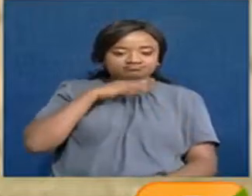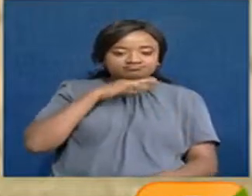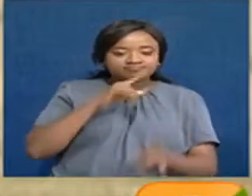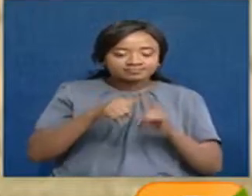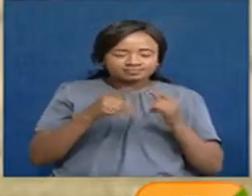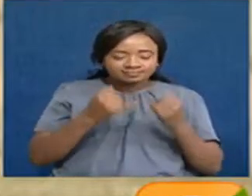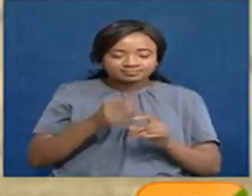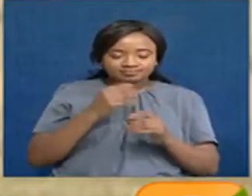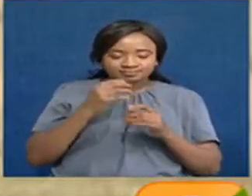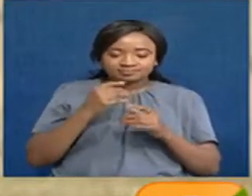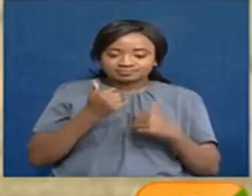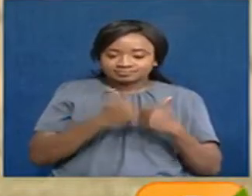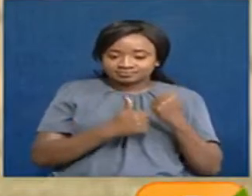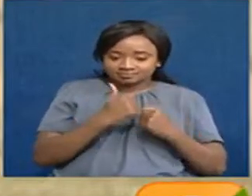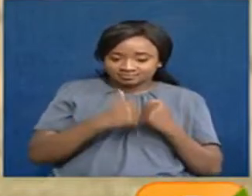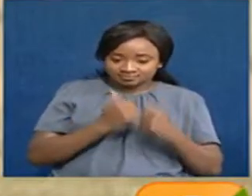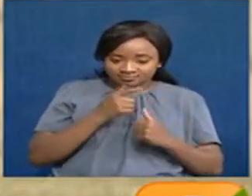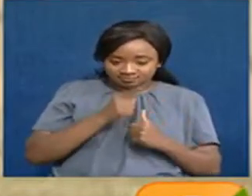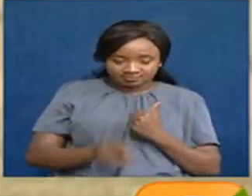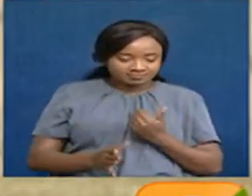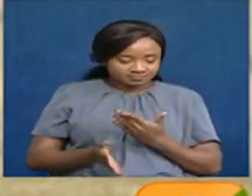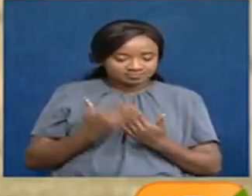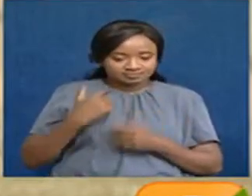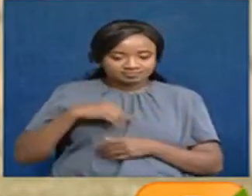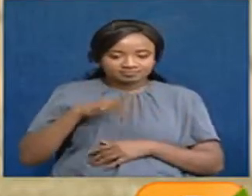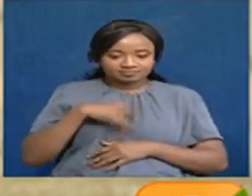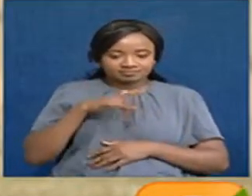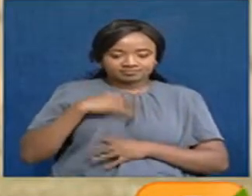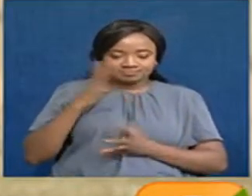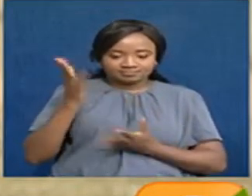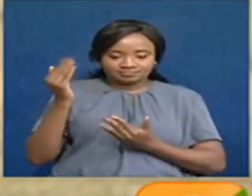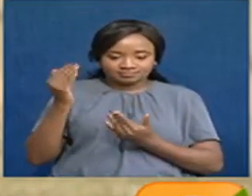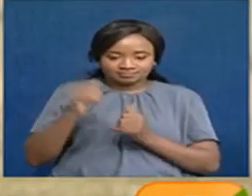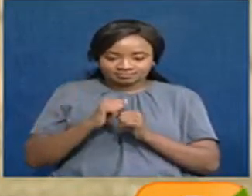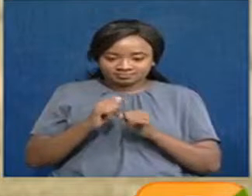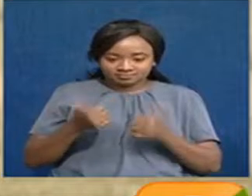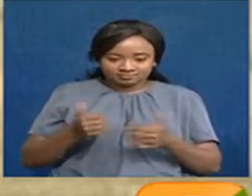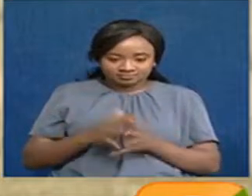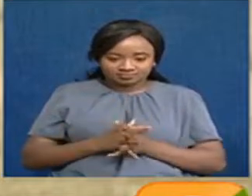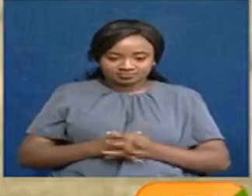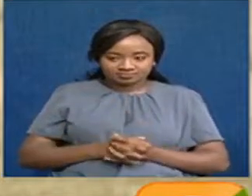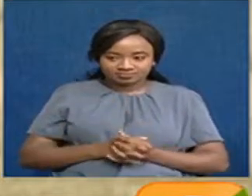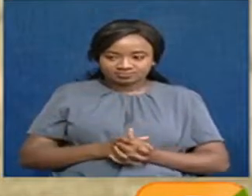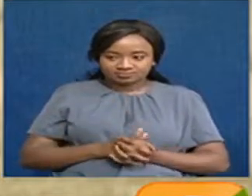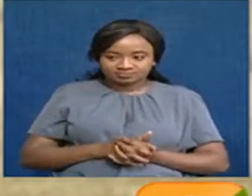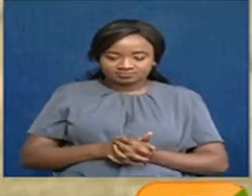underway is anything to go by, there is hope for the northern white rhino in the country.